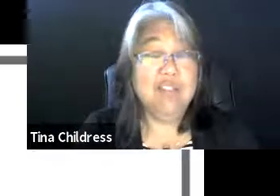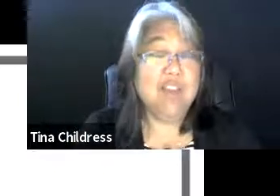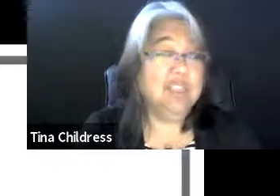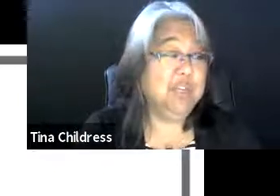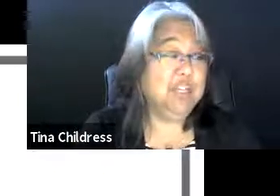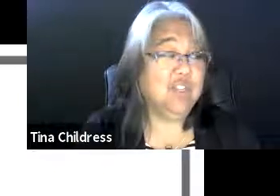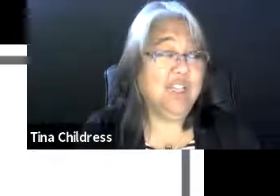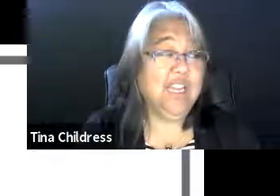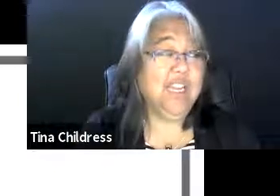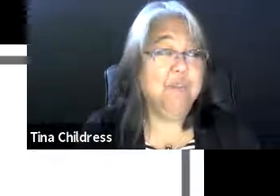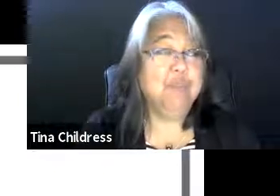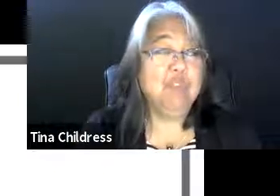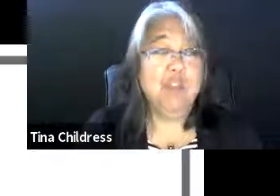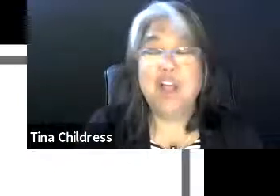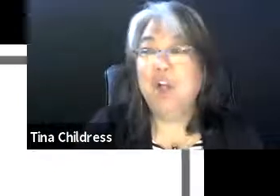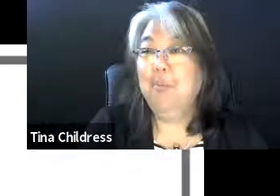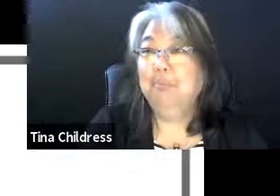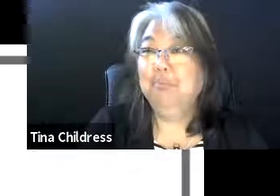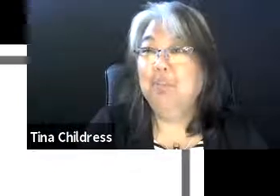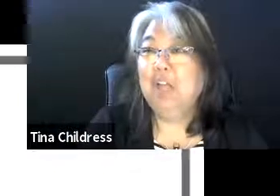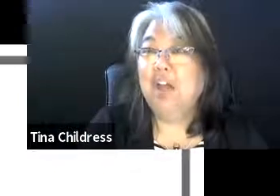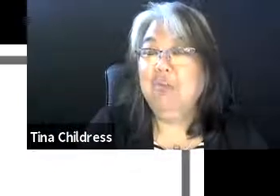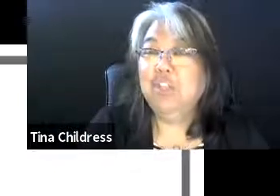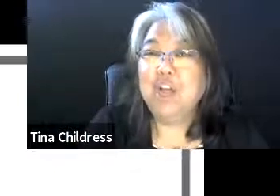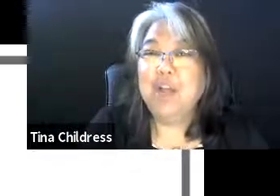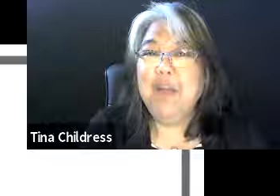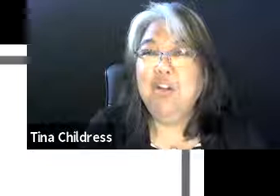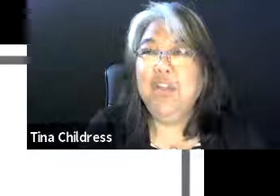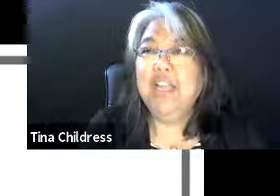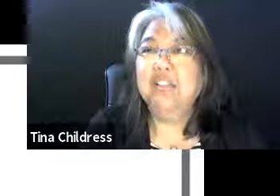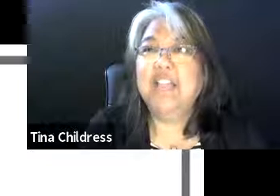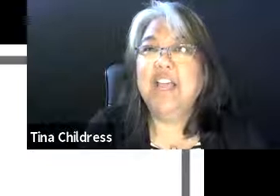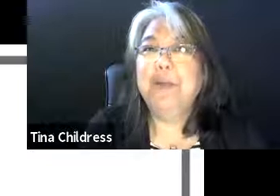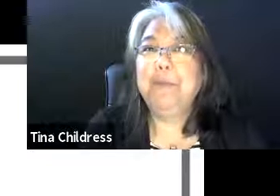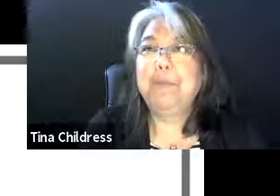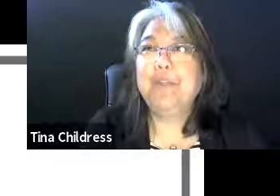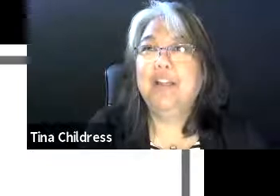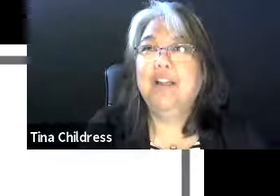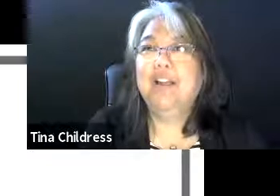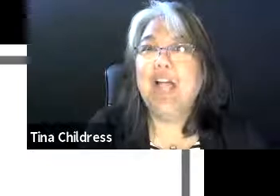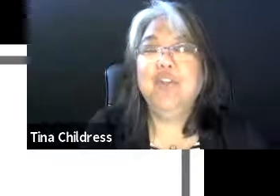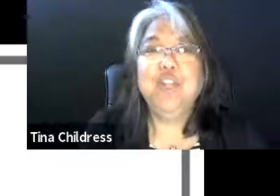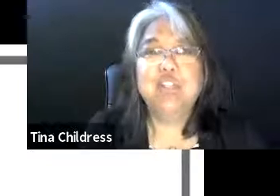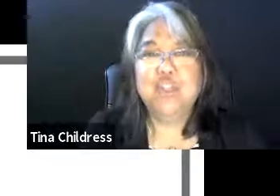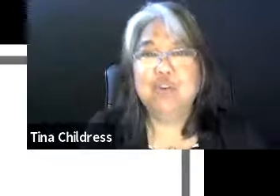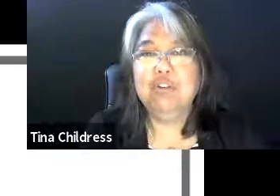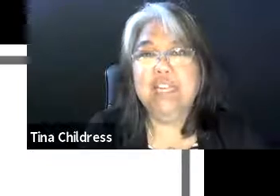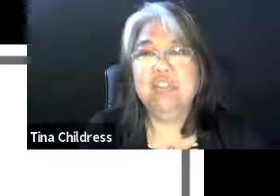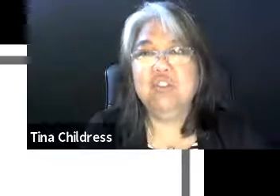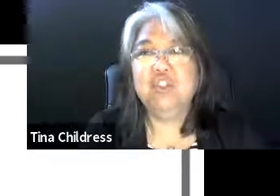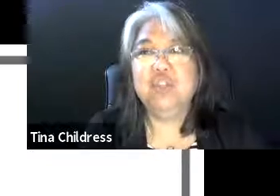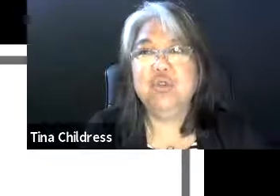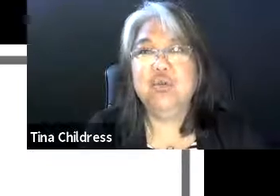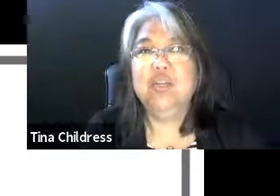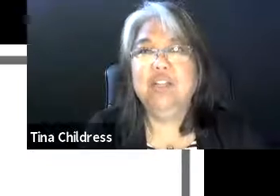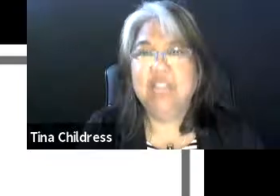for me, that has been a silver lining. I will talk about things like how the consumer